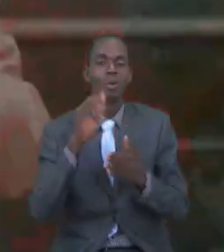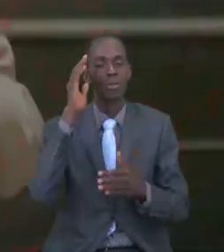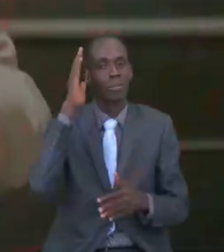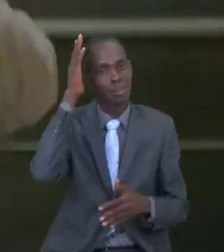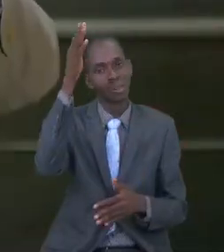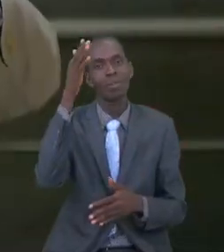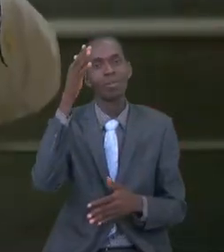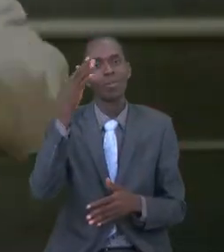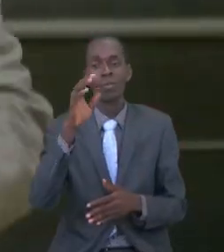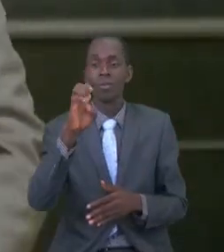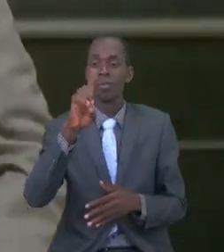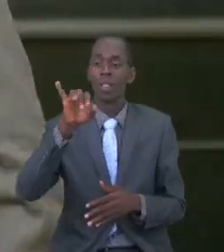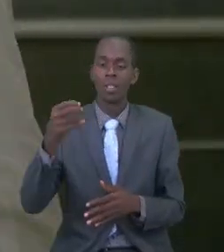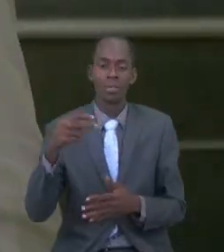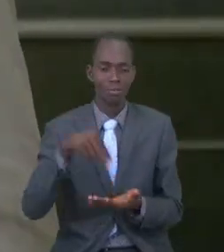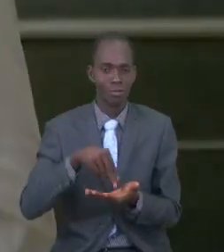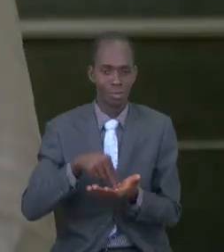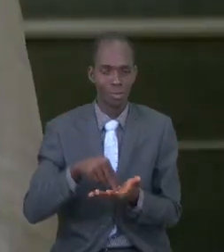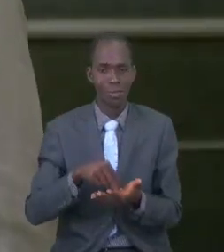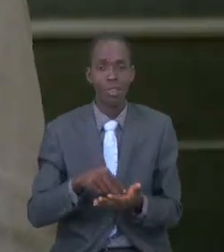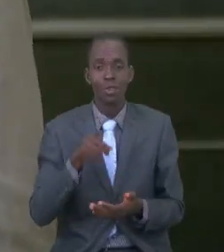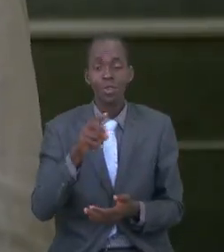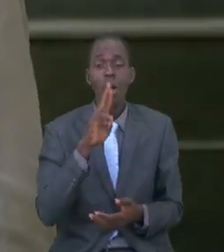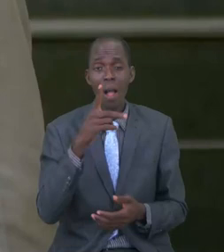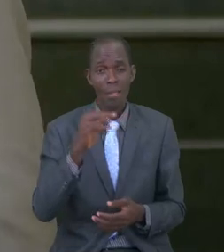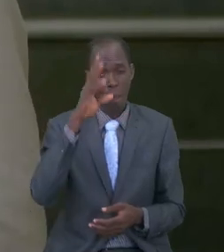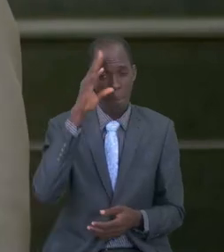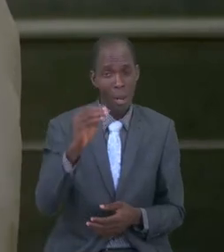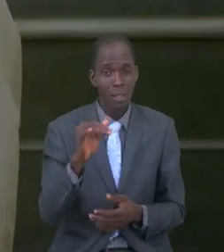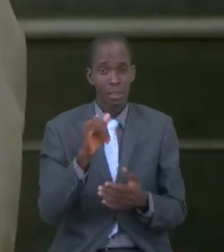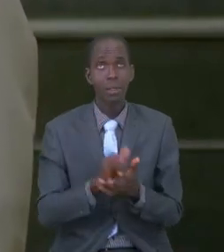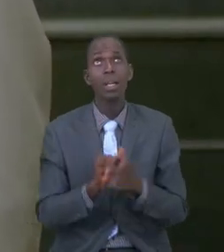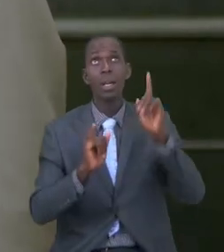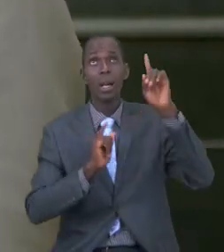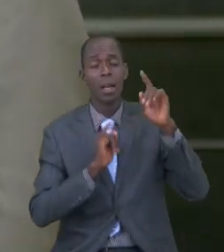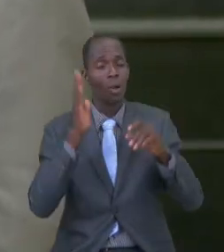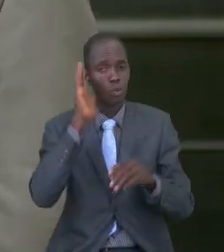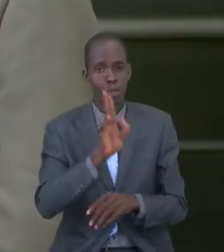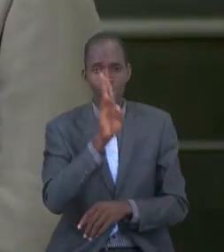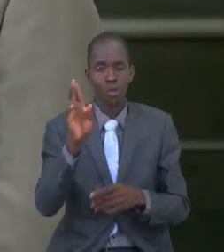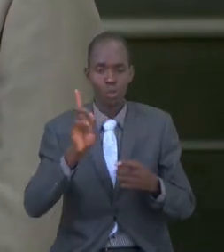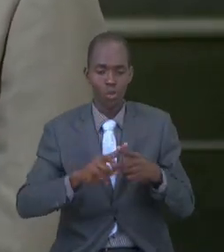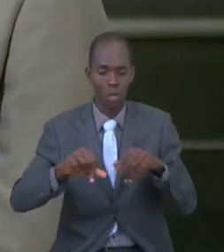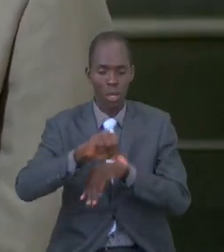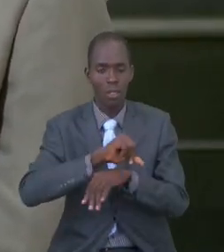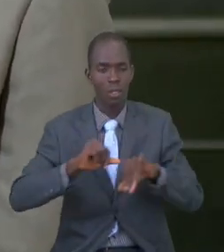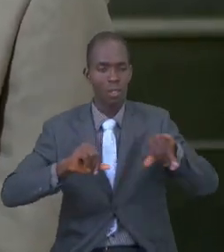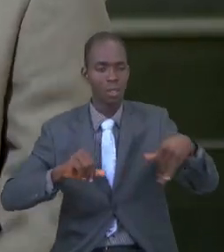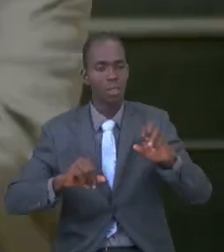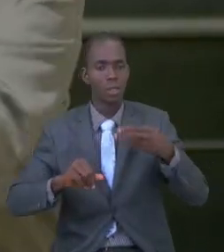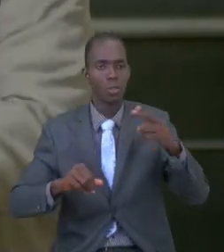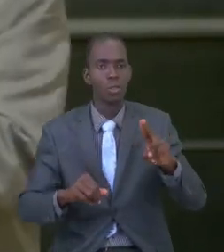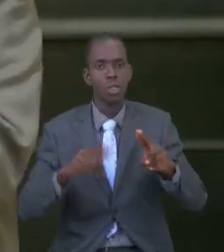Elijah, get up. You are the man I'm going to use to anoint Jehu, son of